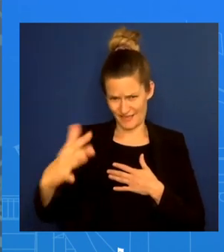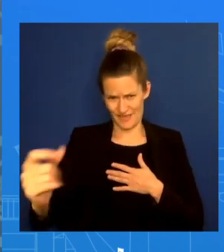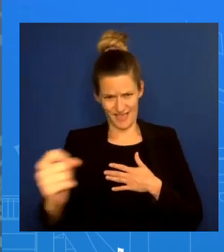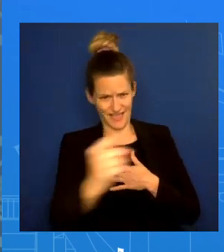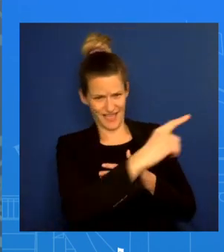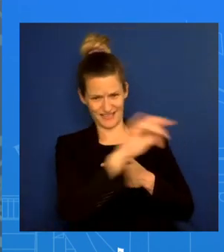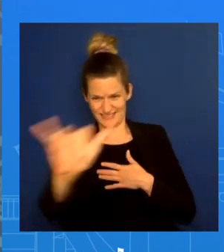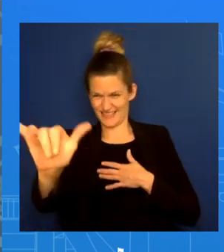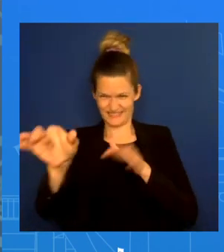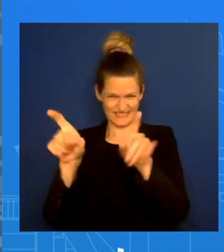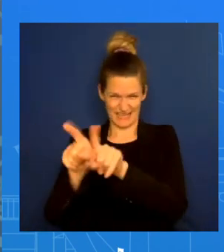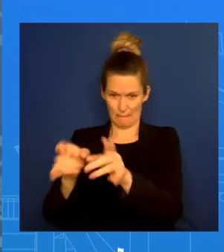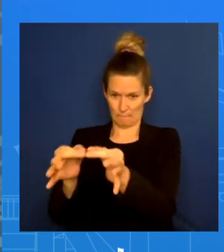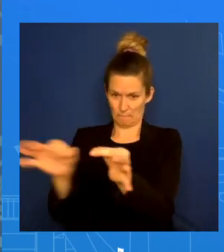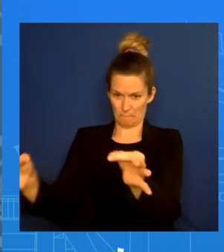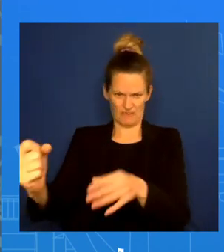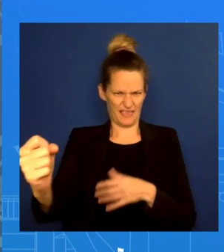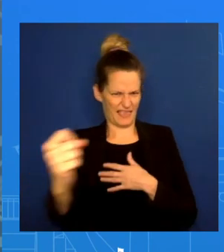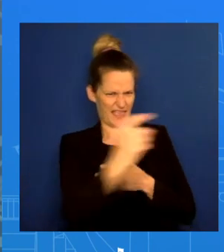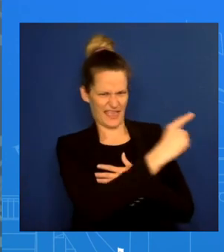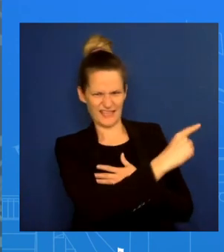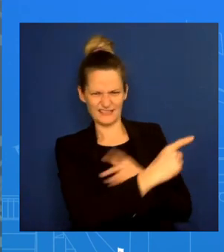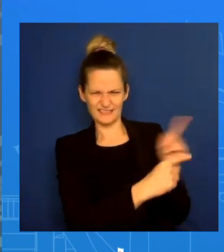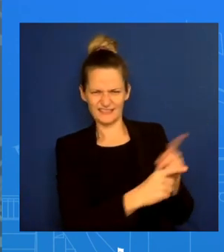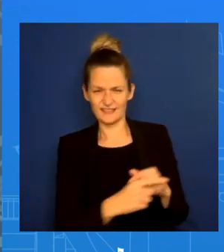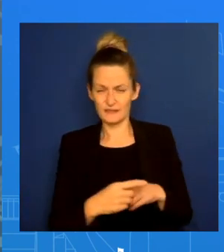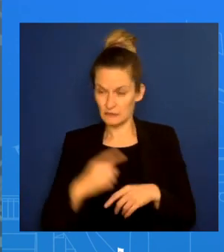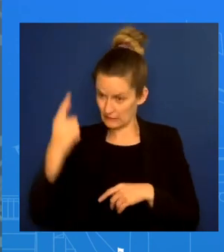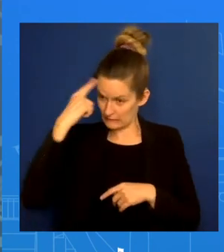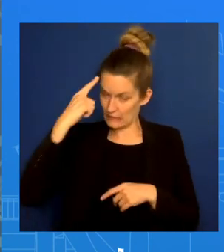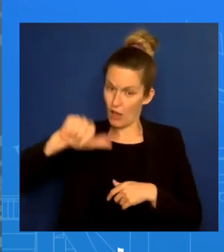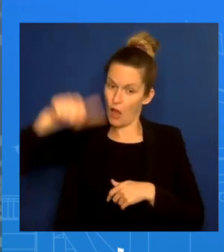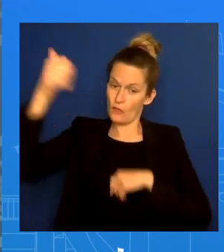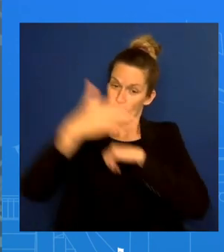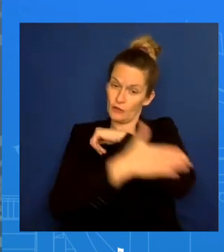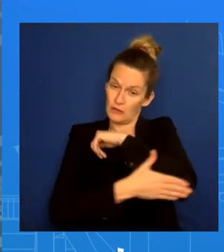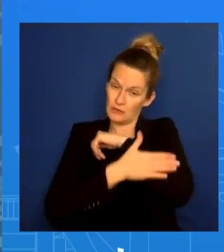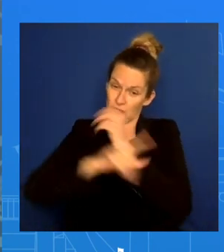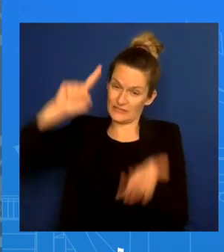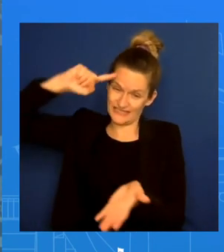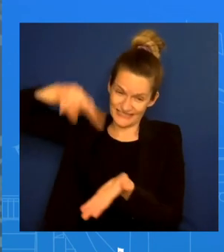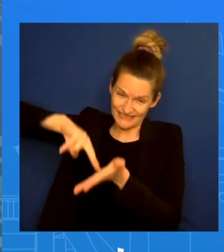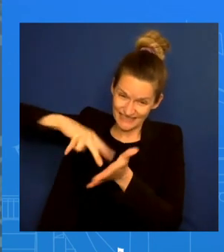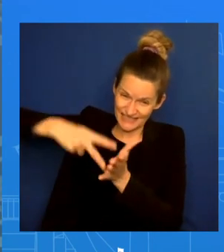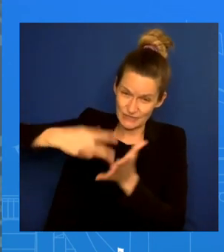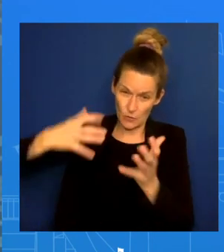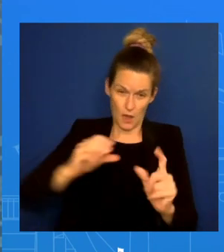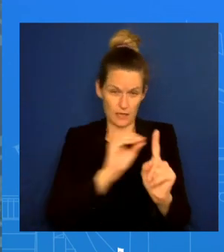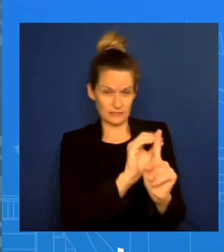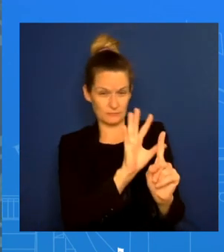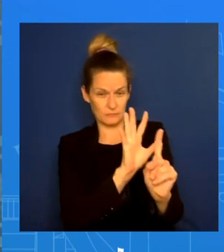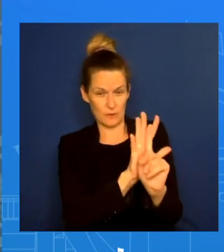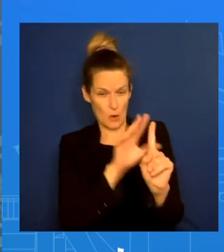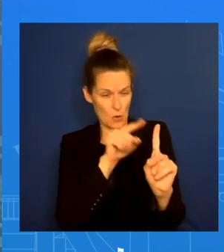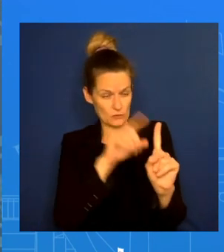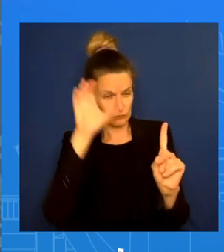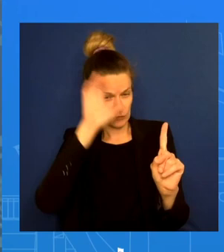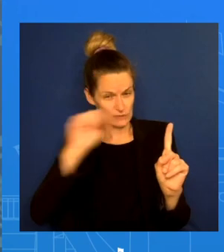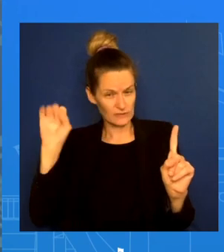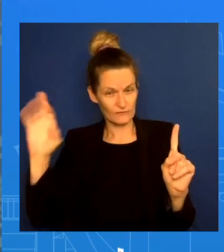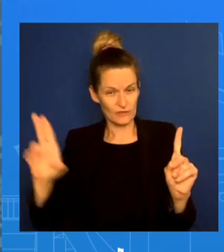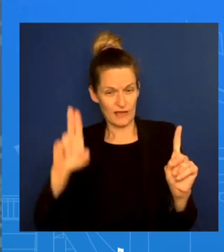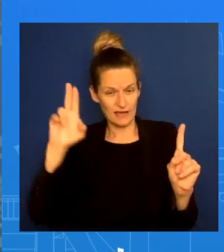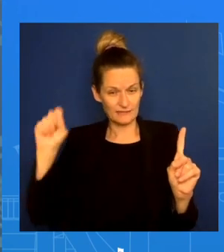deliberately try to infect the president of the United States with a virus is just ludicrous. Just absolutely ludicrous. There's nothing to